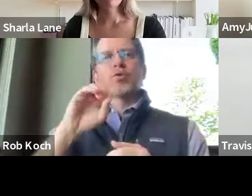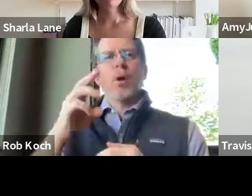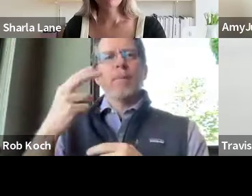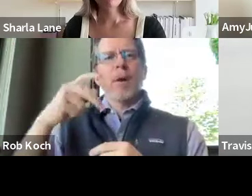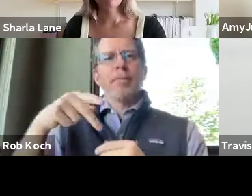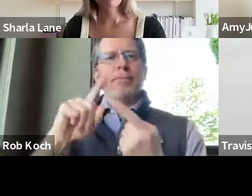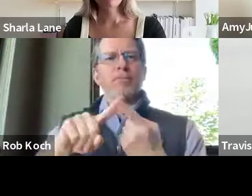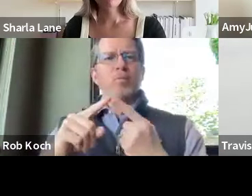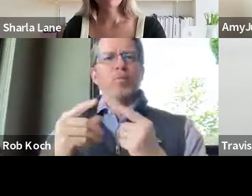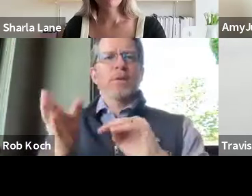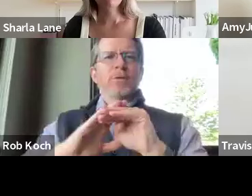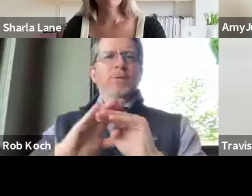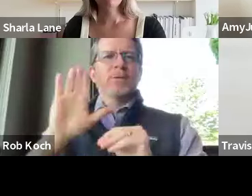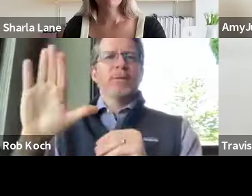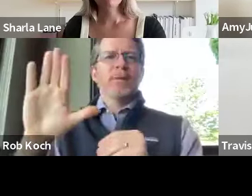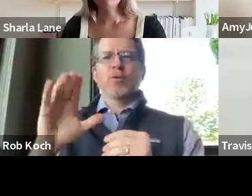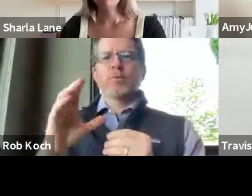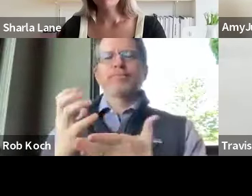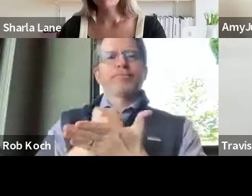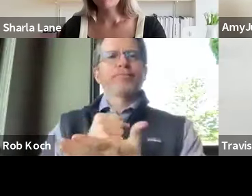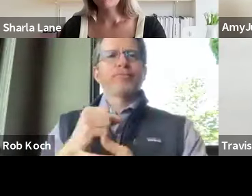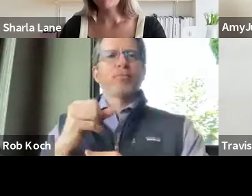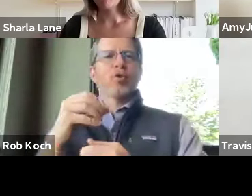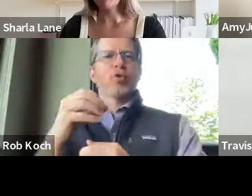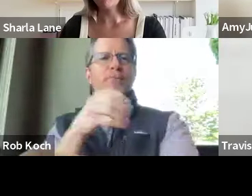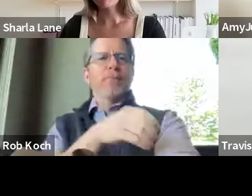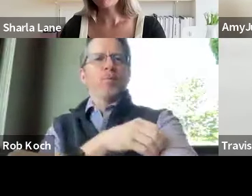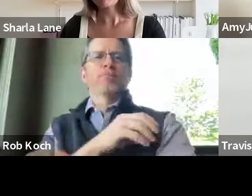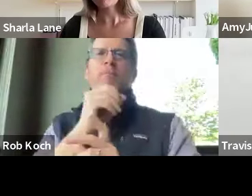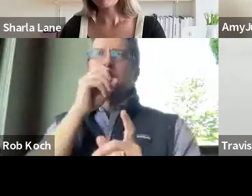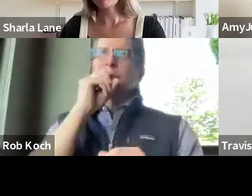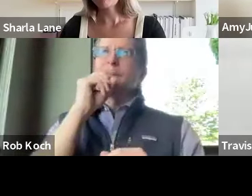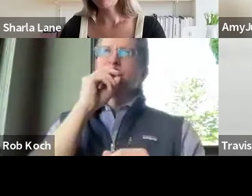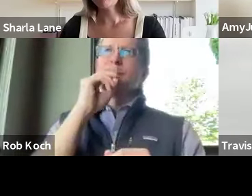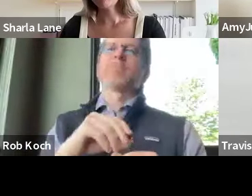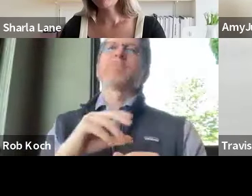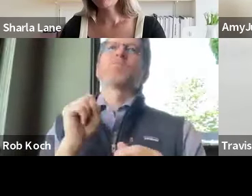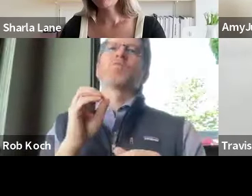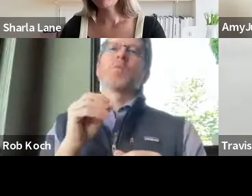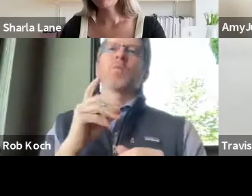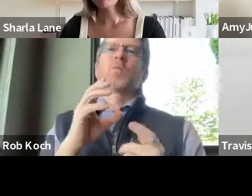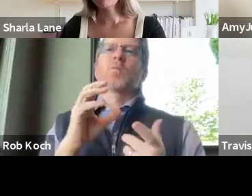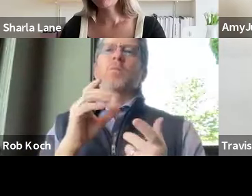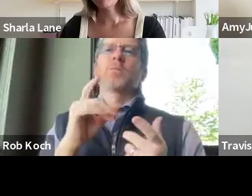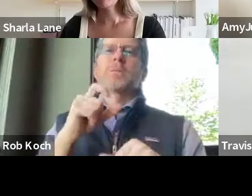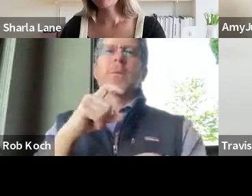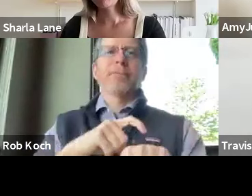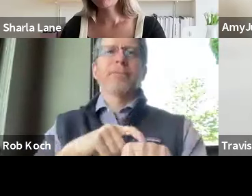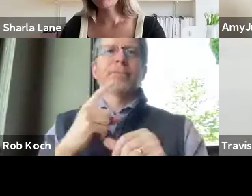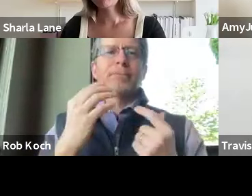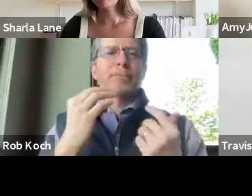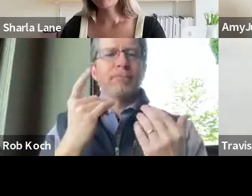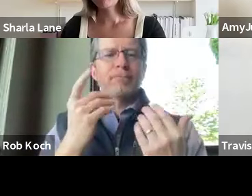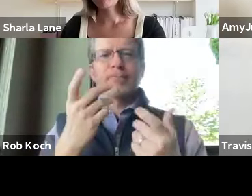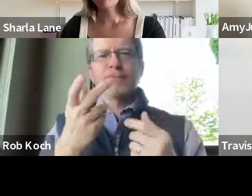do, right? So they have a big advantage to us compared to us because their earning power is more and their focus is